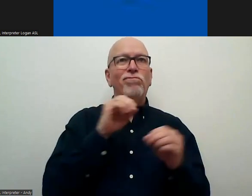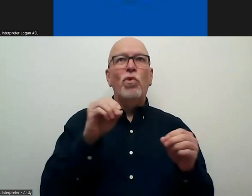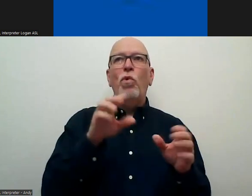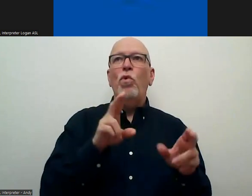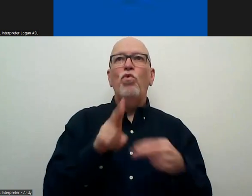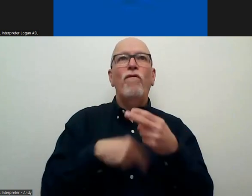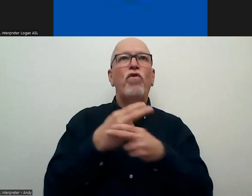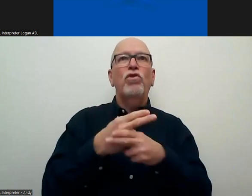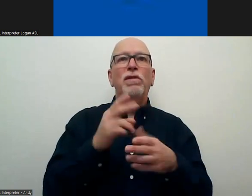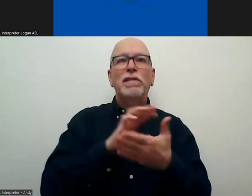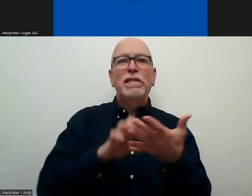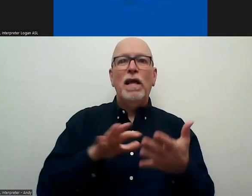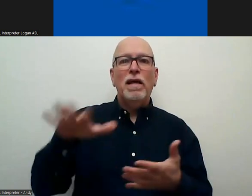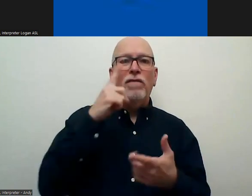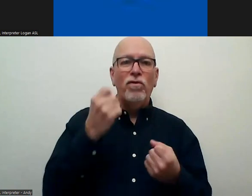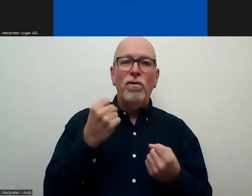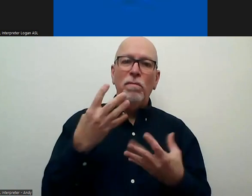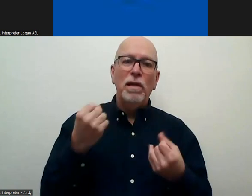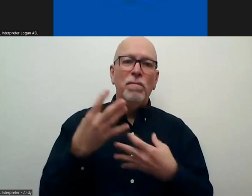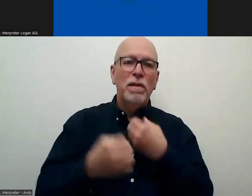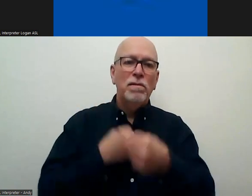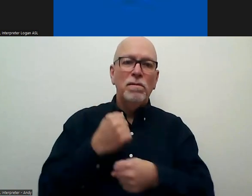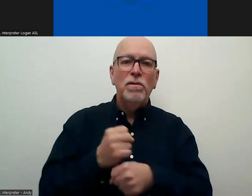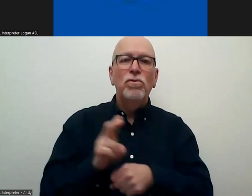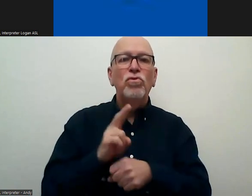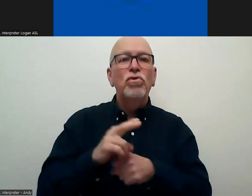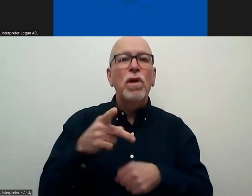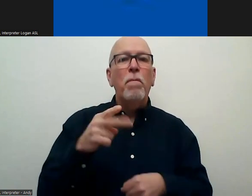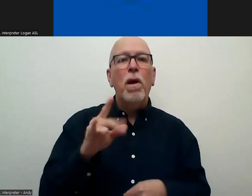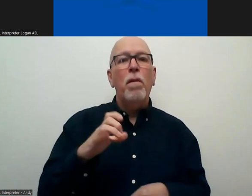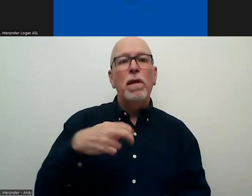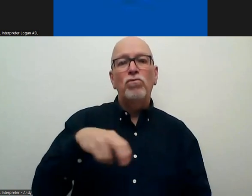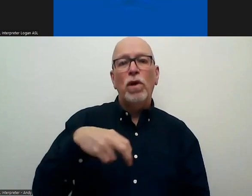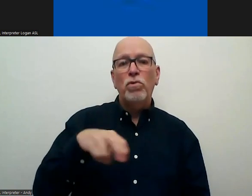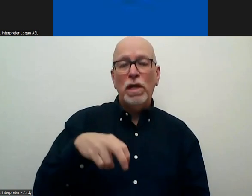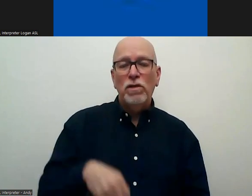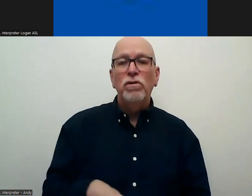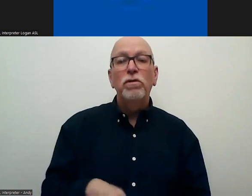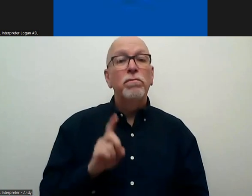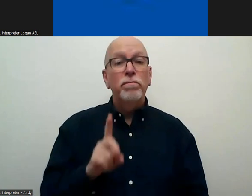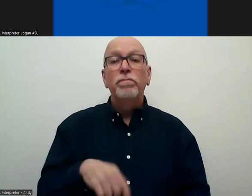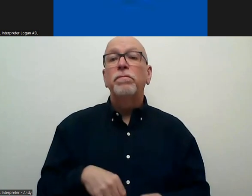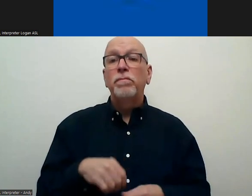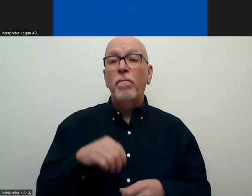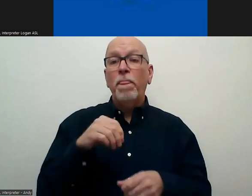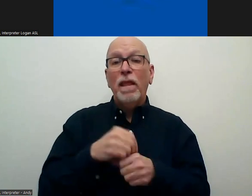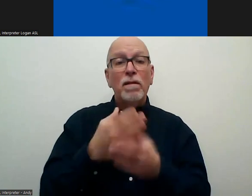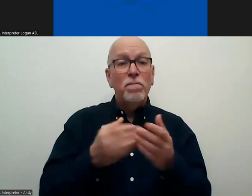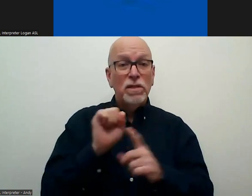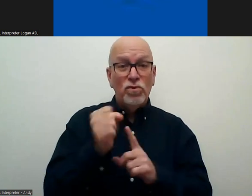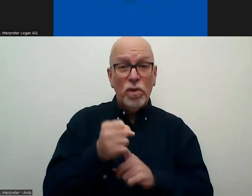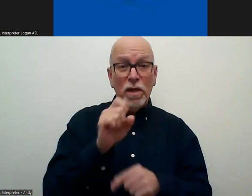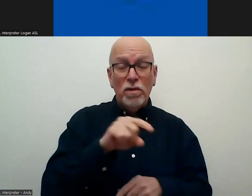my many decades using public transit however in instances where i